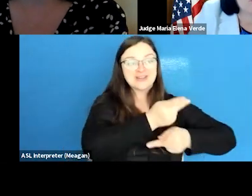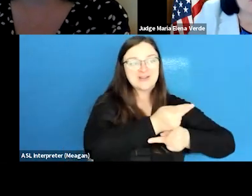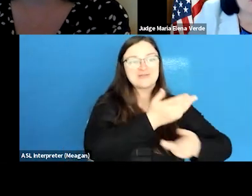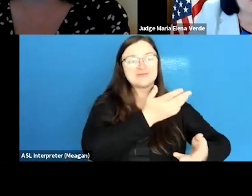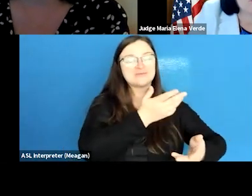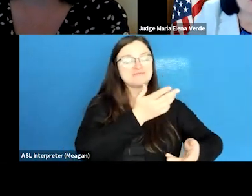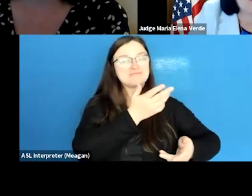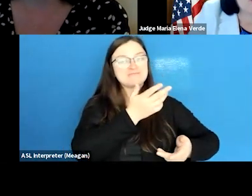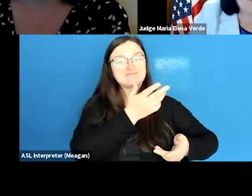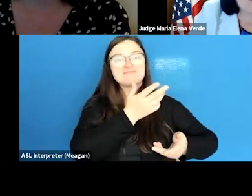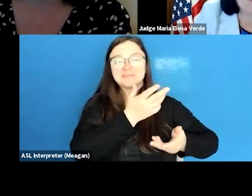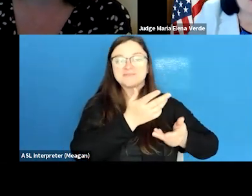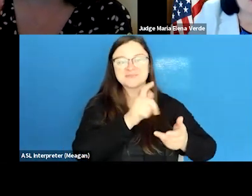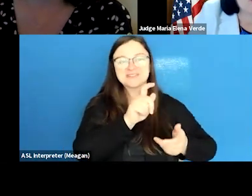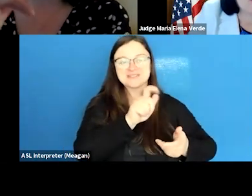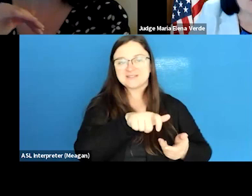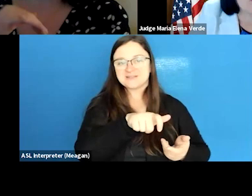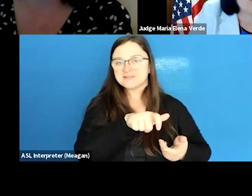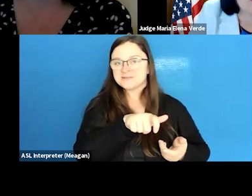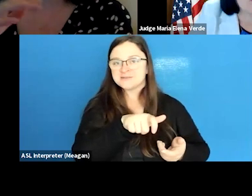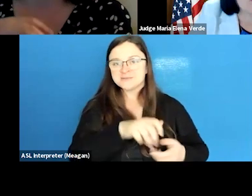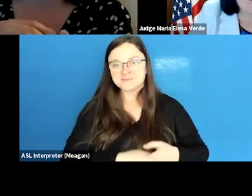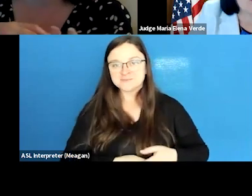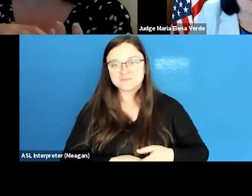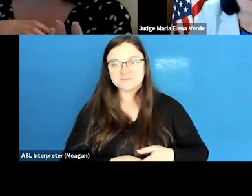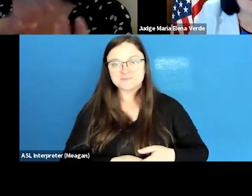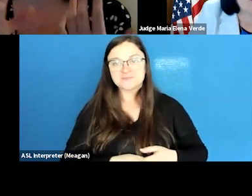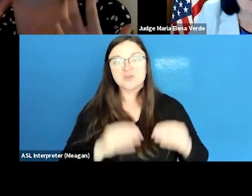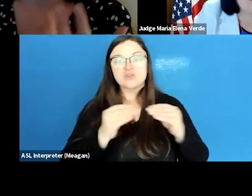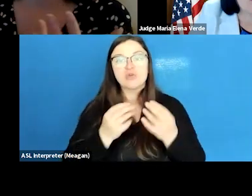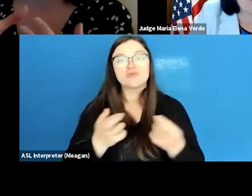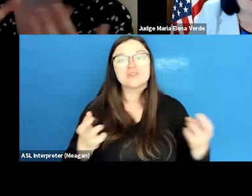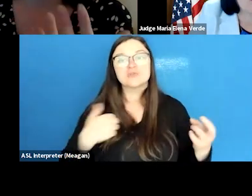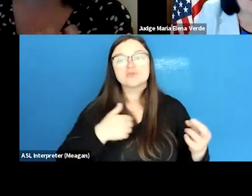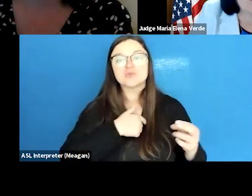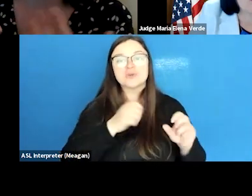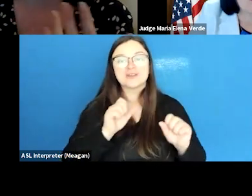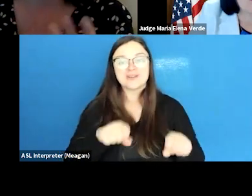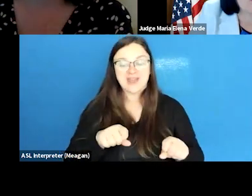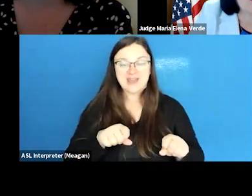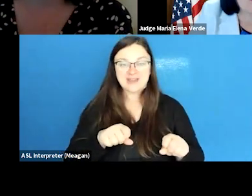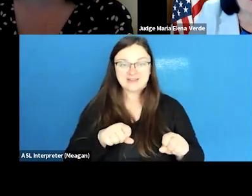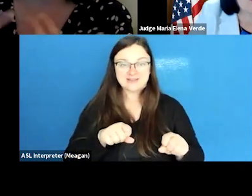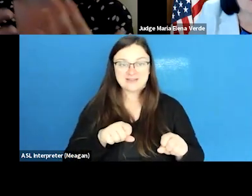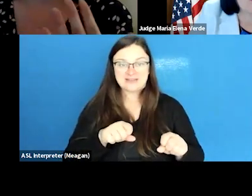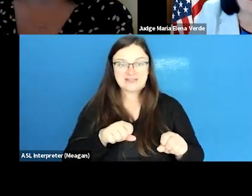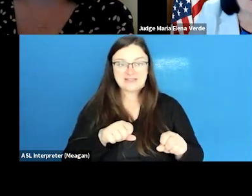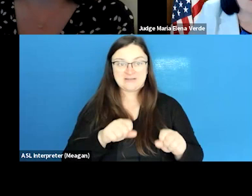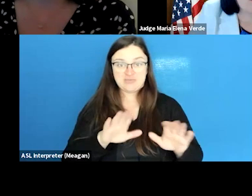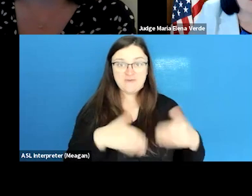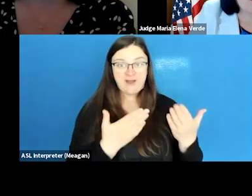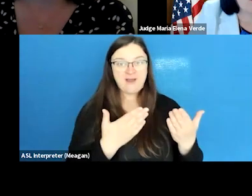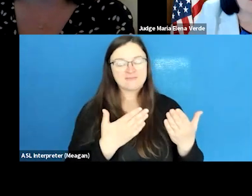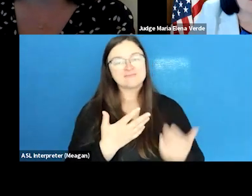use, but are still impacted by it. And the more resources we can really wrap around the family unit as a whole, the better